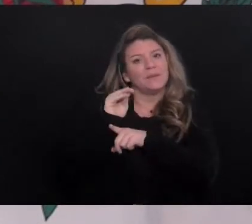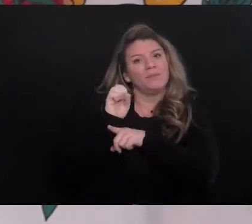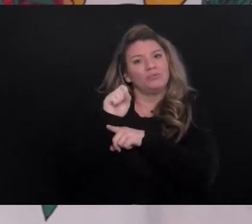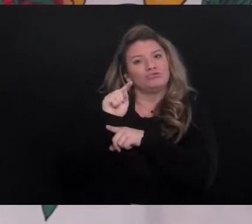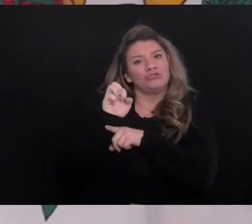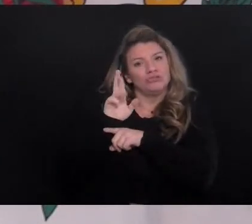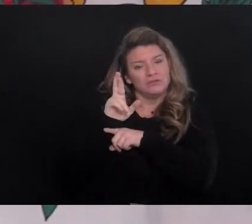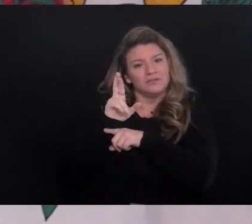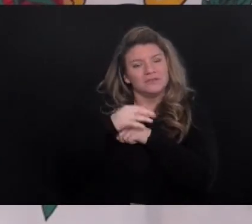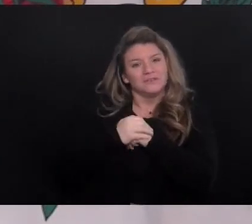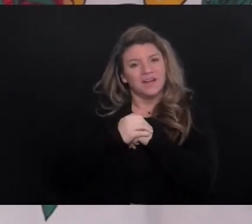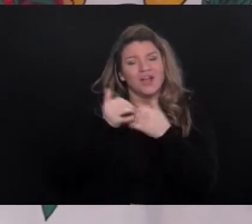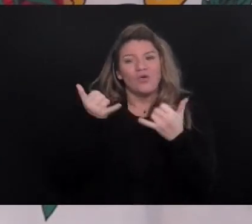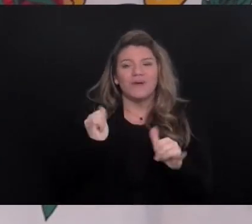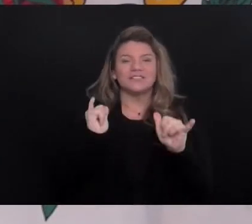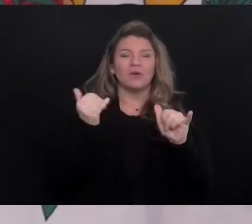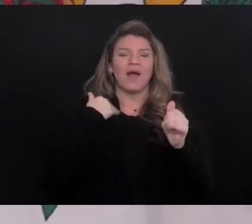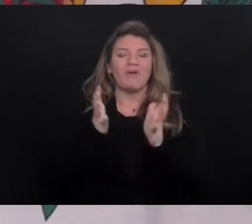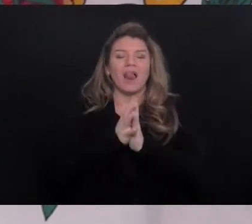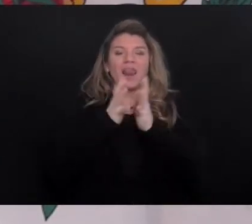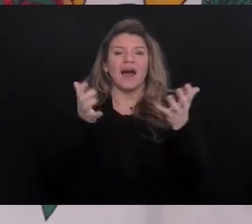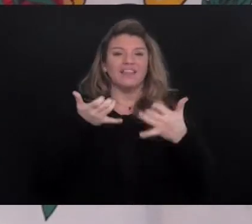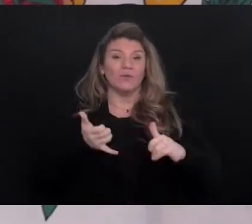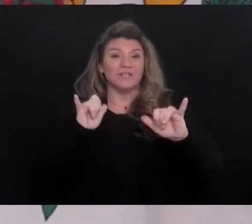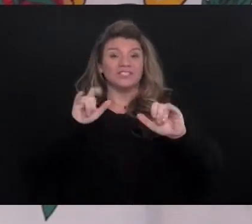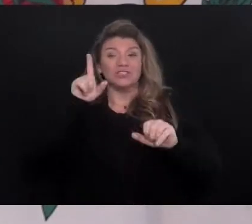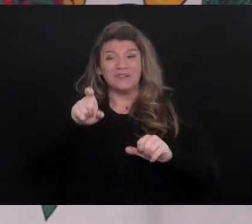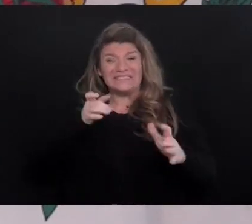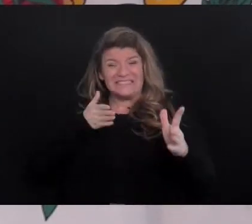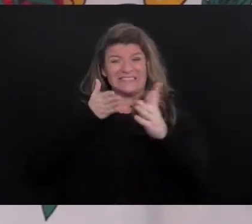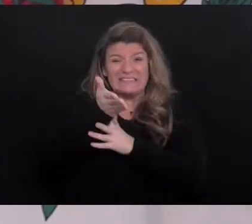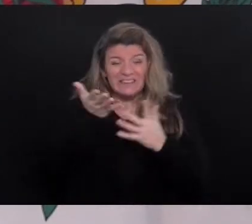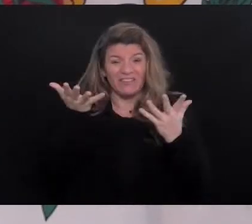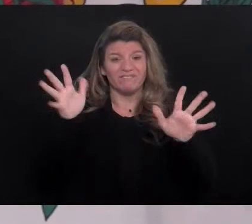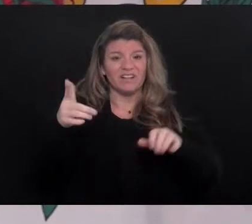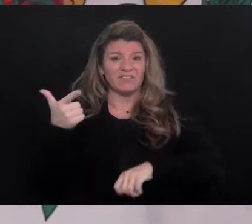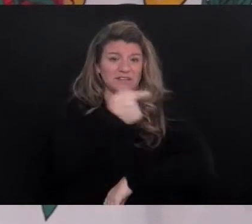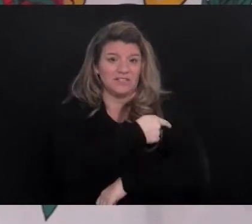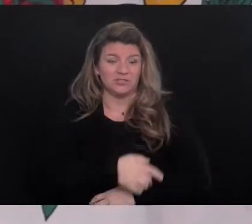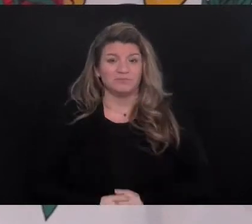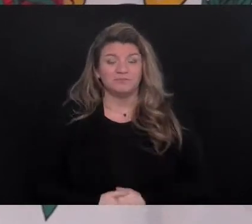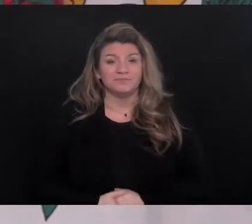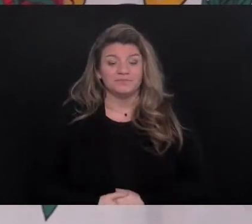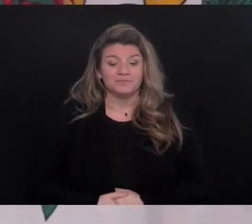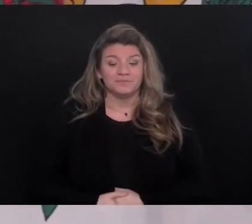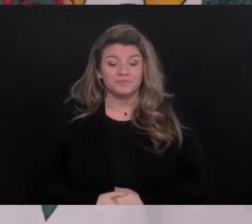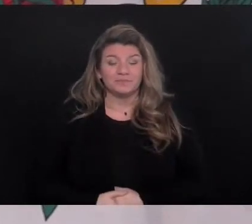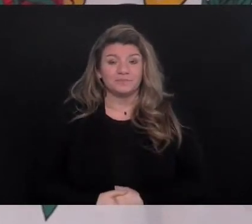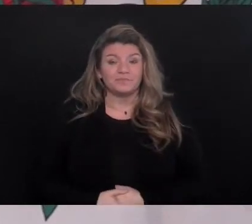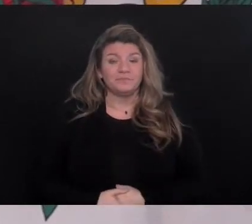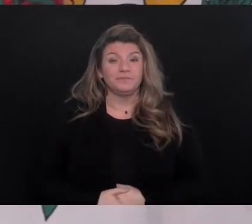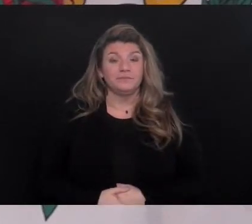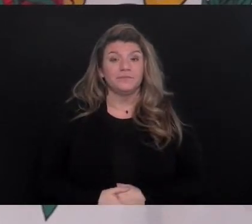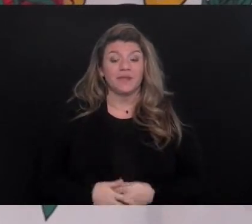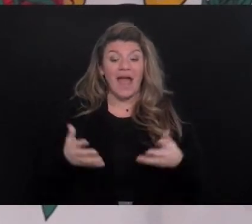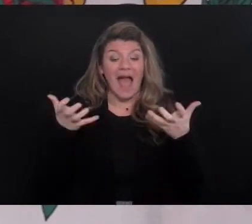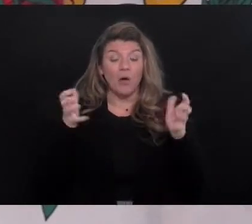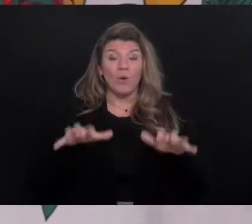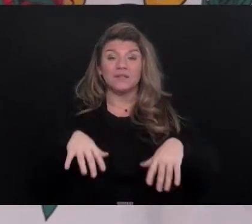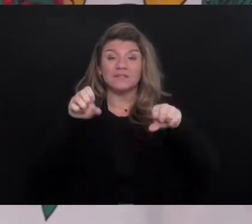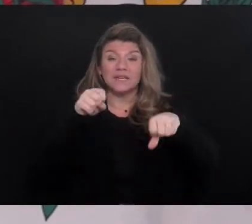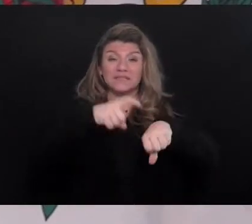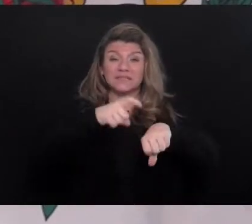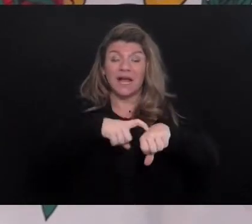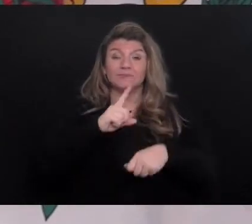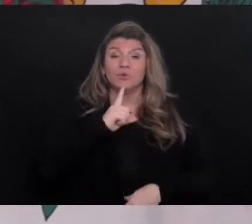we've got still many that we still need to get across the finish line and get vaccinated. I'd like to take this time to really